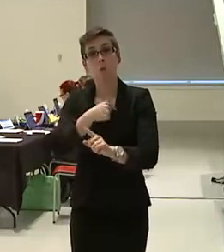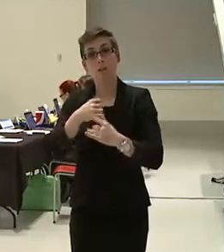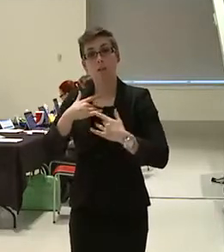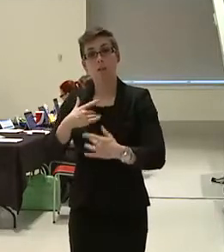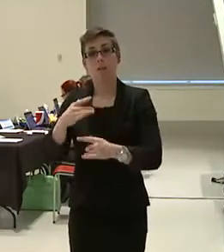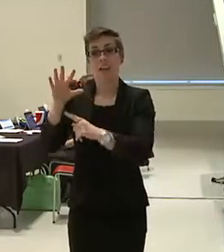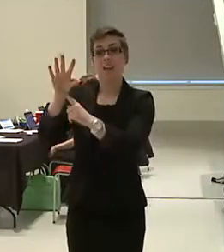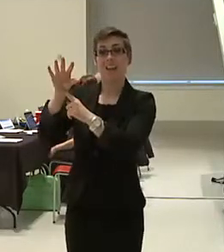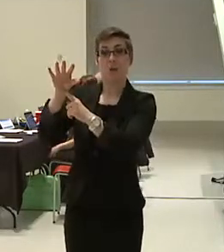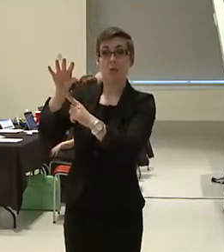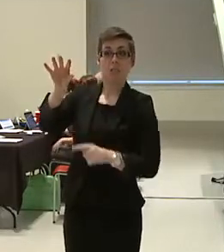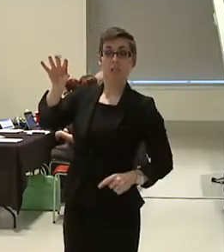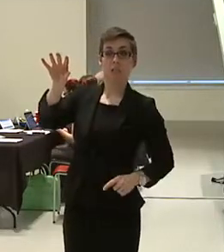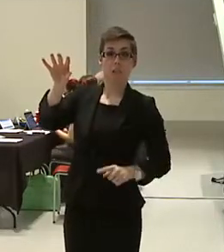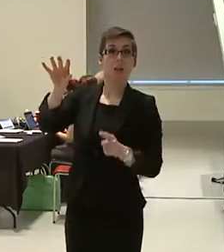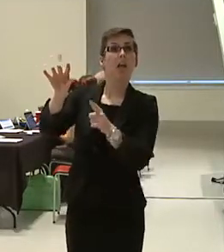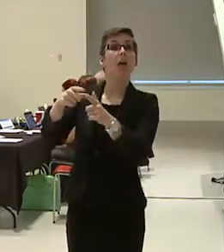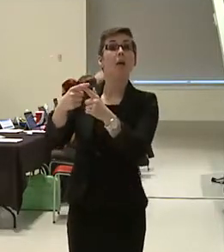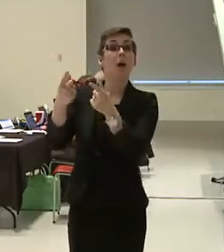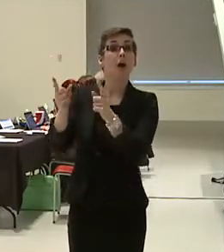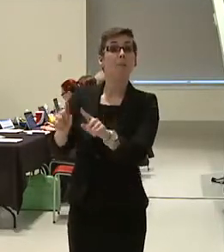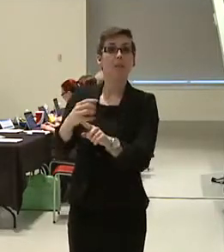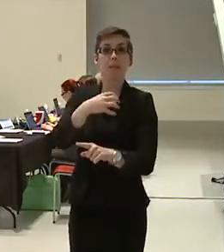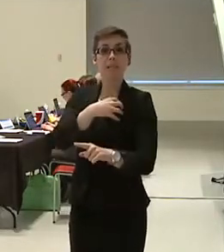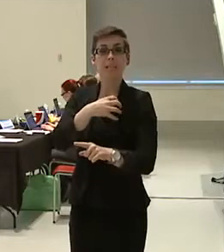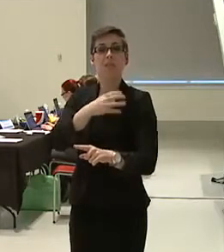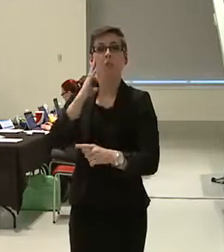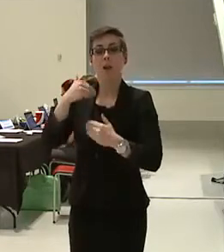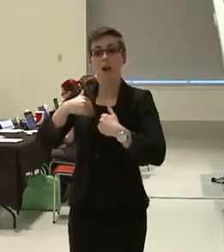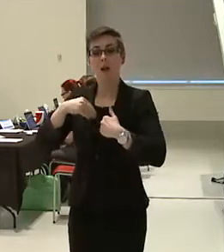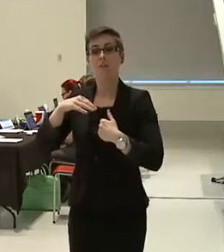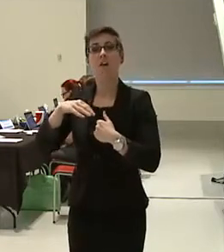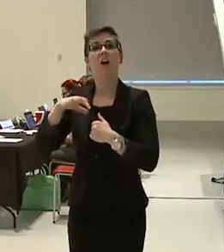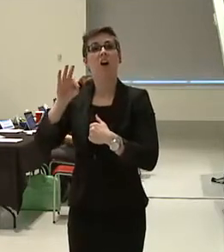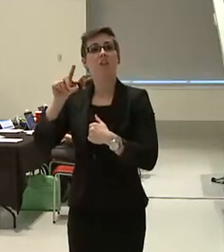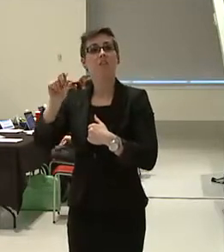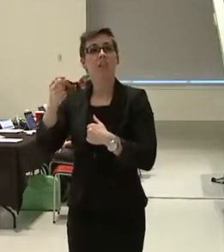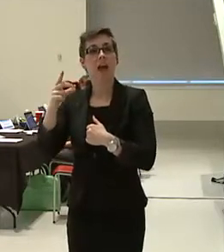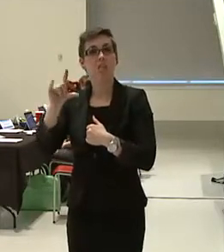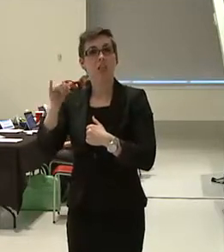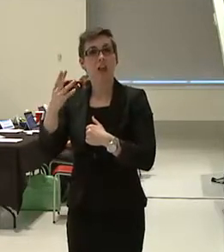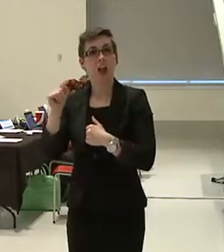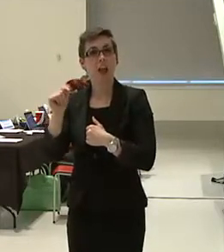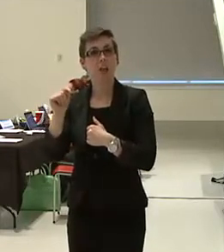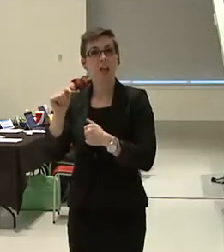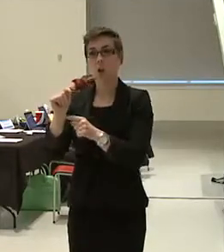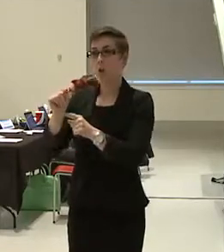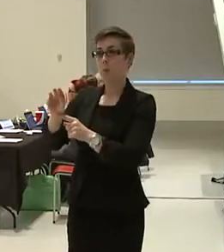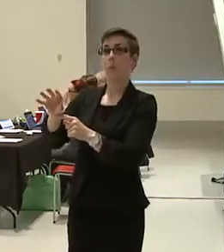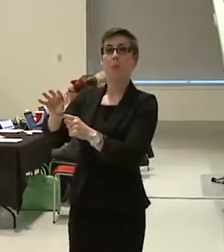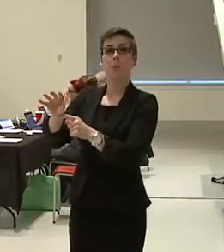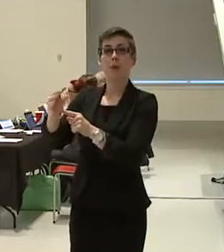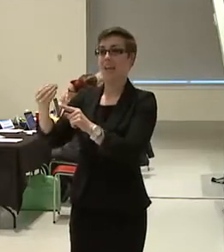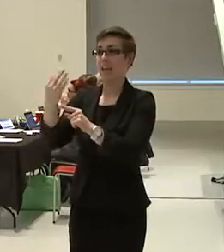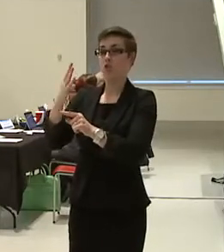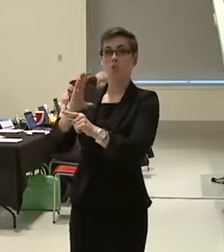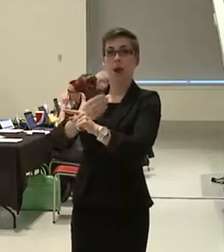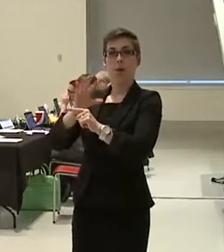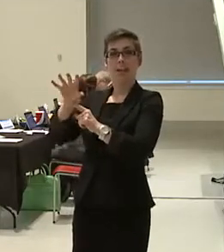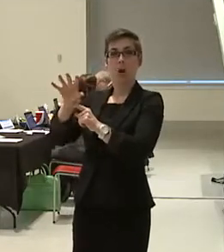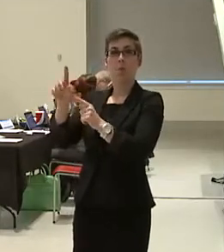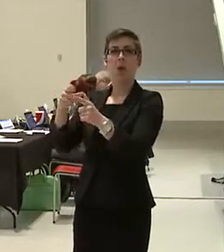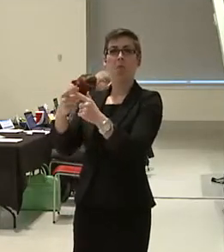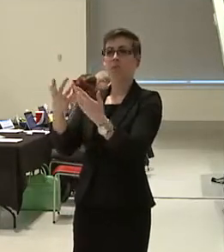cameras up and the police would they would shine flashlights in our cameras so that we couldn't film them, right? And that happens in too